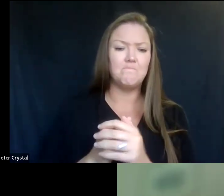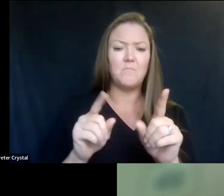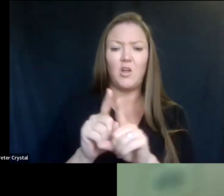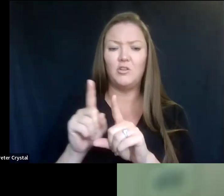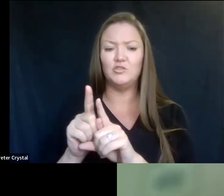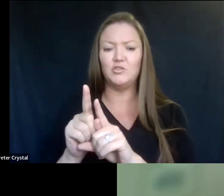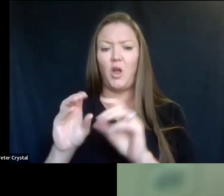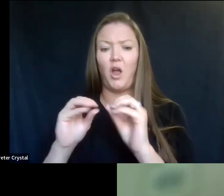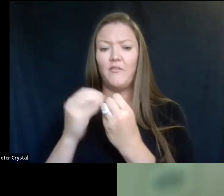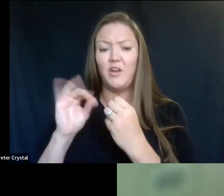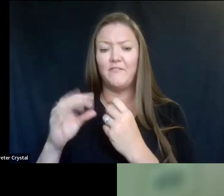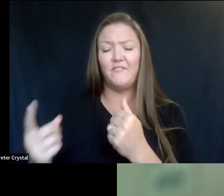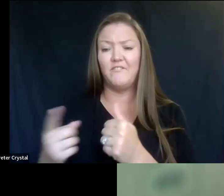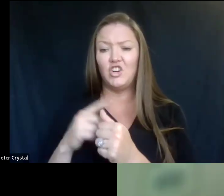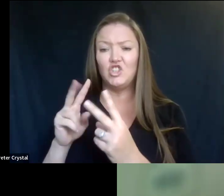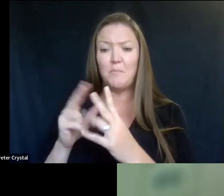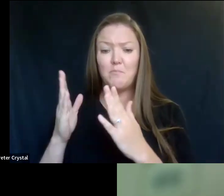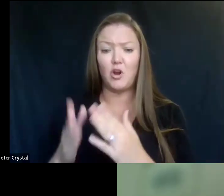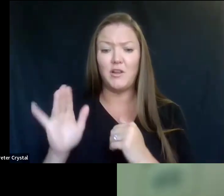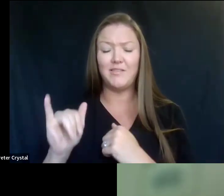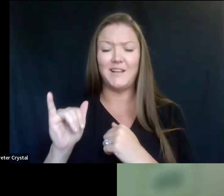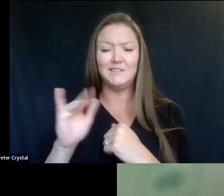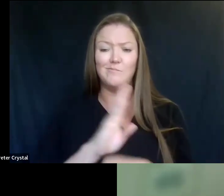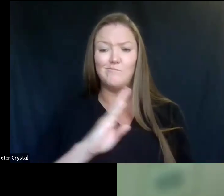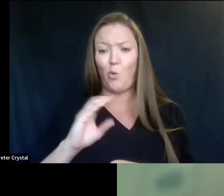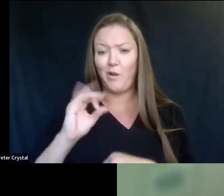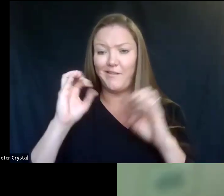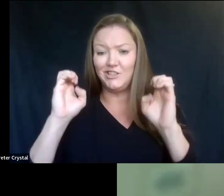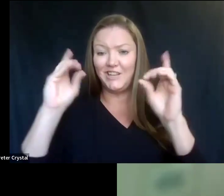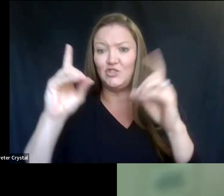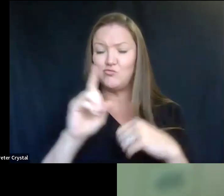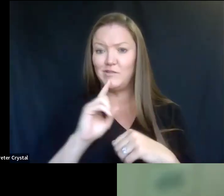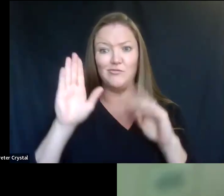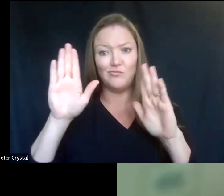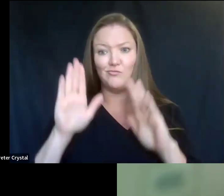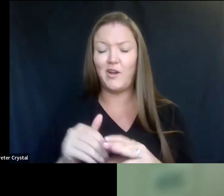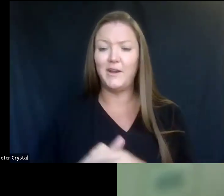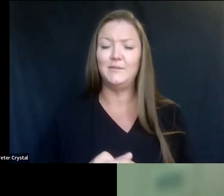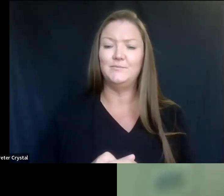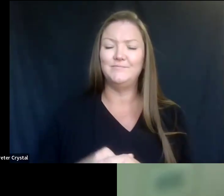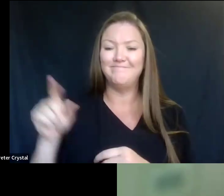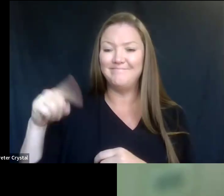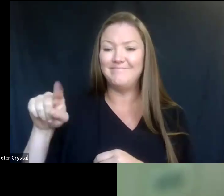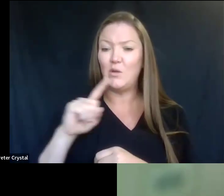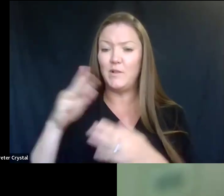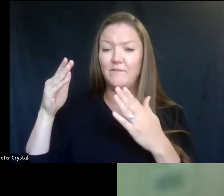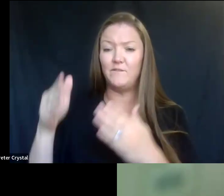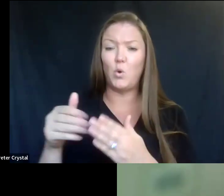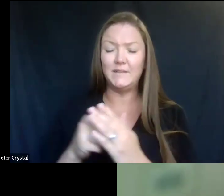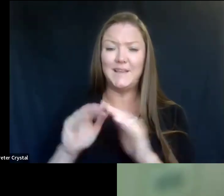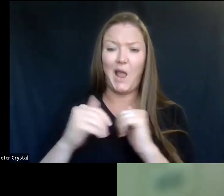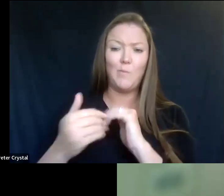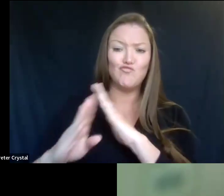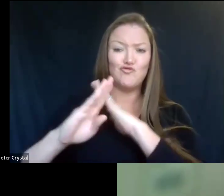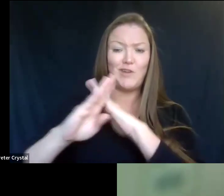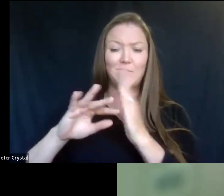First Partner and State Board of Education, which has been like super lovely, which has really been focused around protecting the